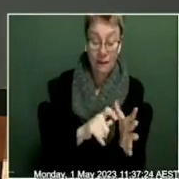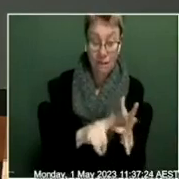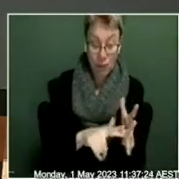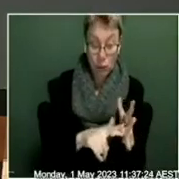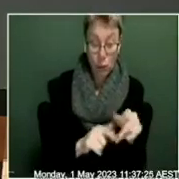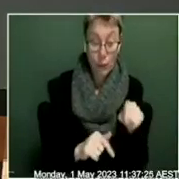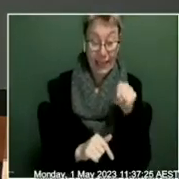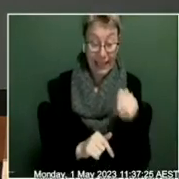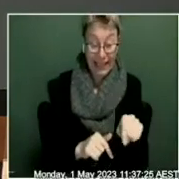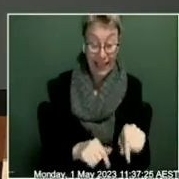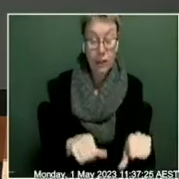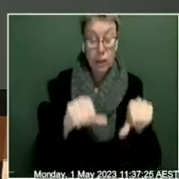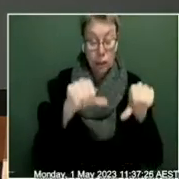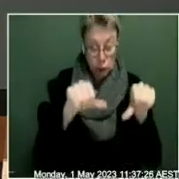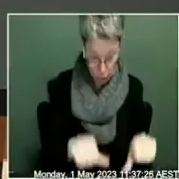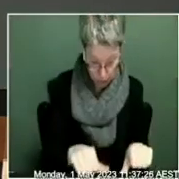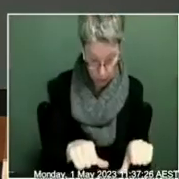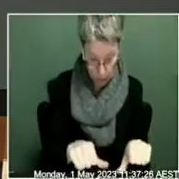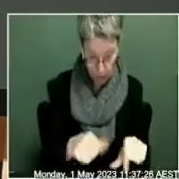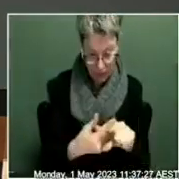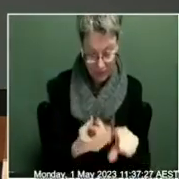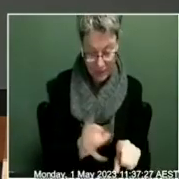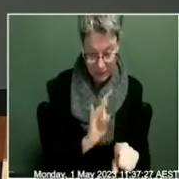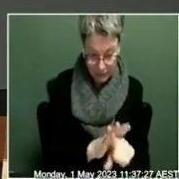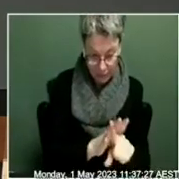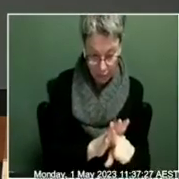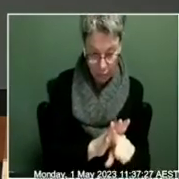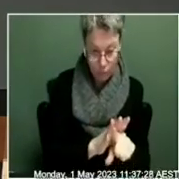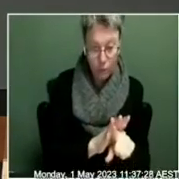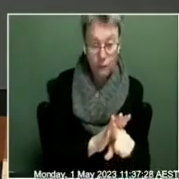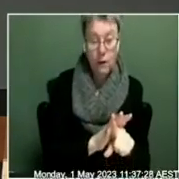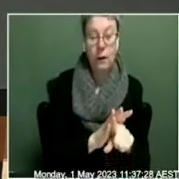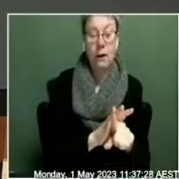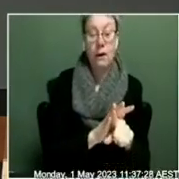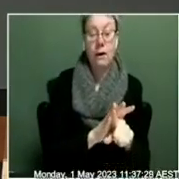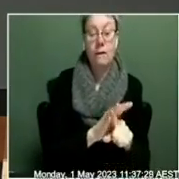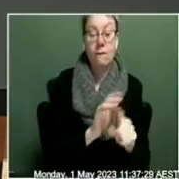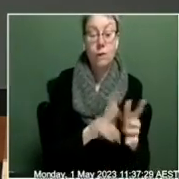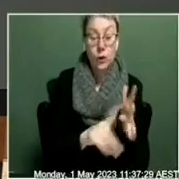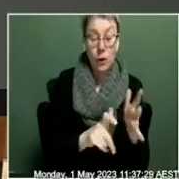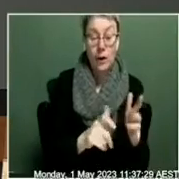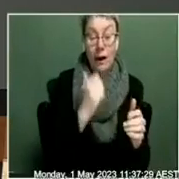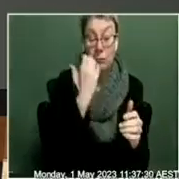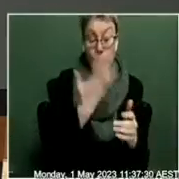this commission, but also people listening in, my questioning is not to have